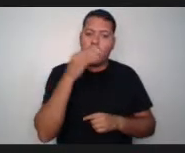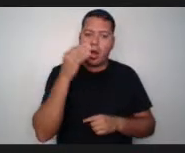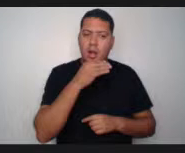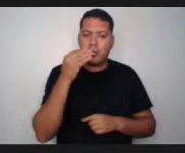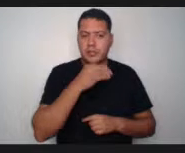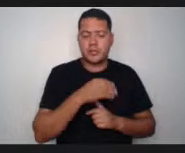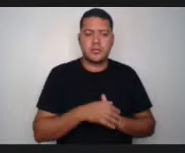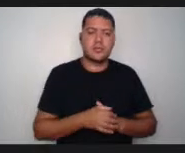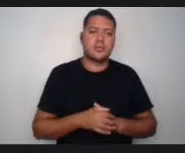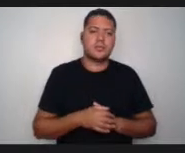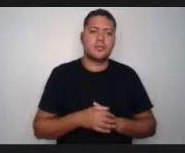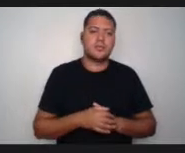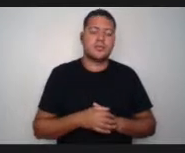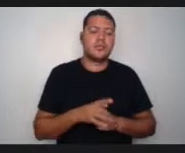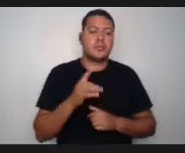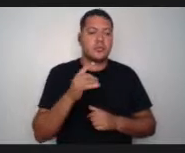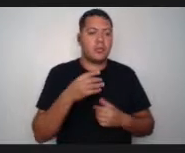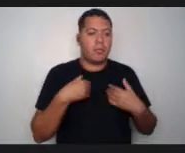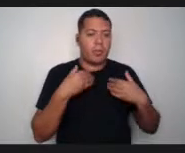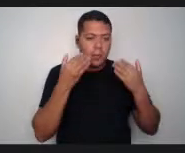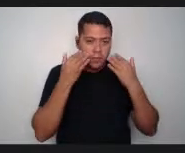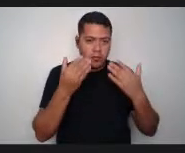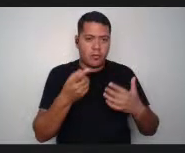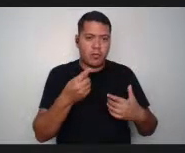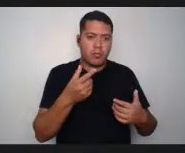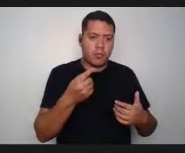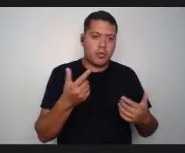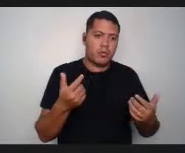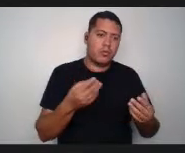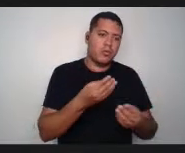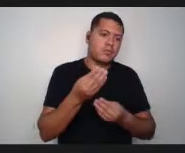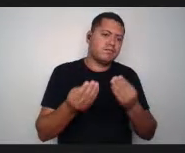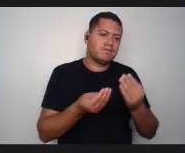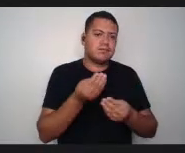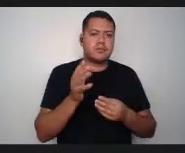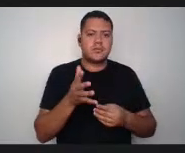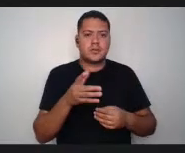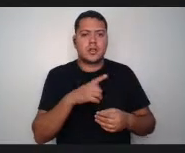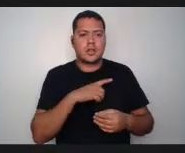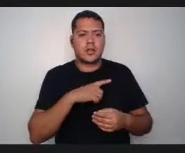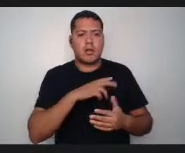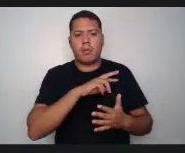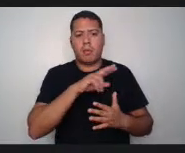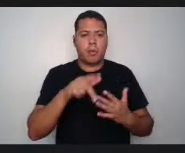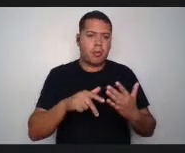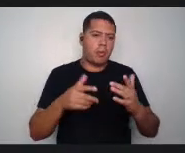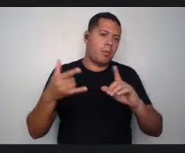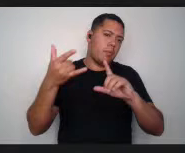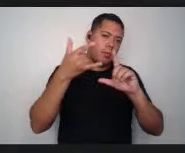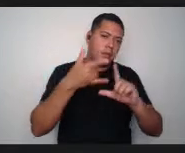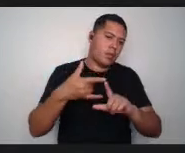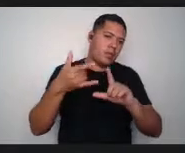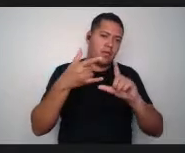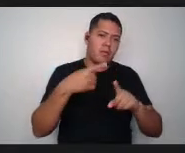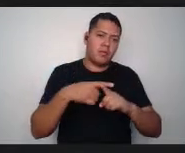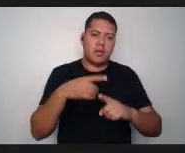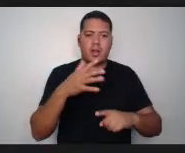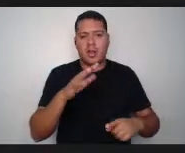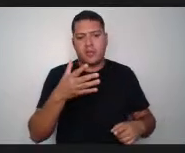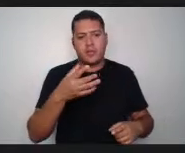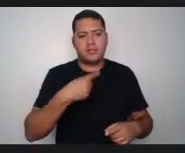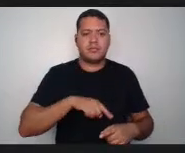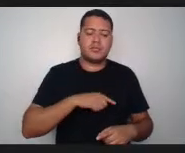Very quickly, just to show you a little bit how there are already many platforms